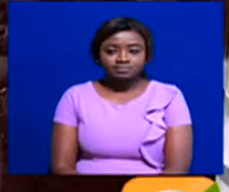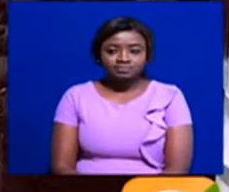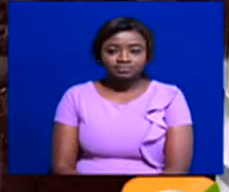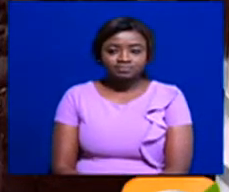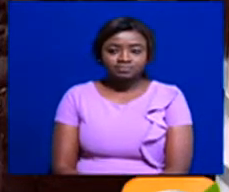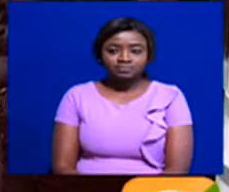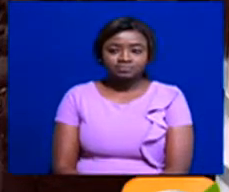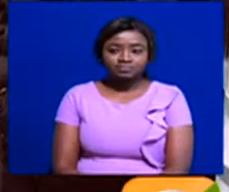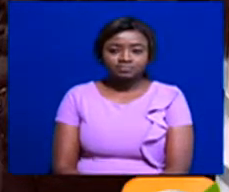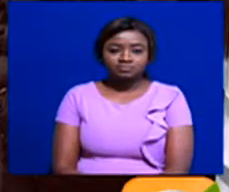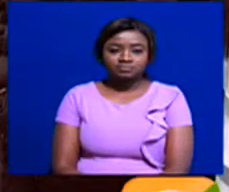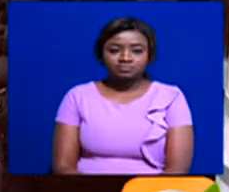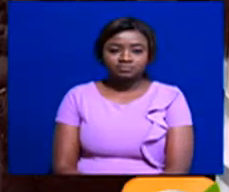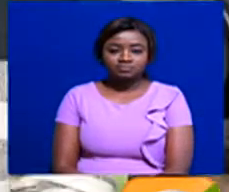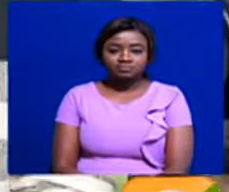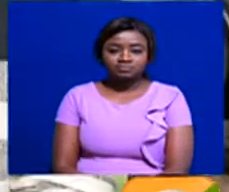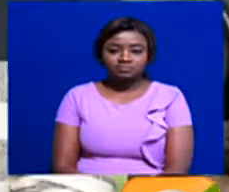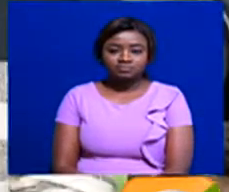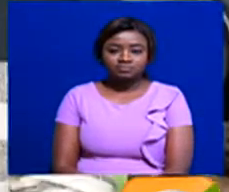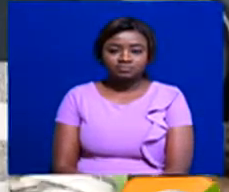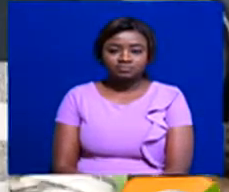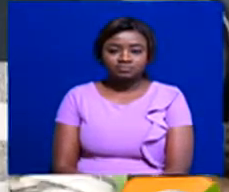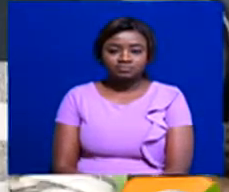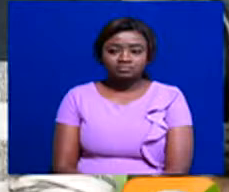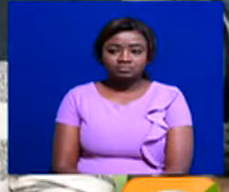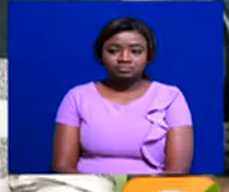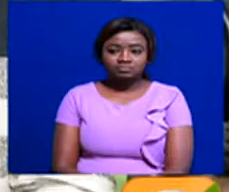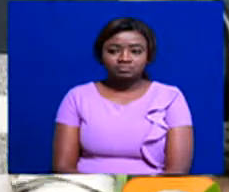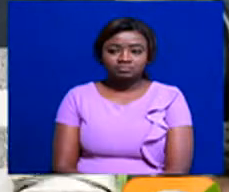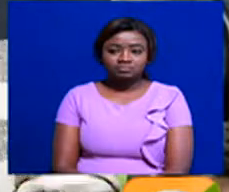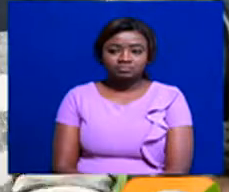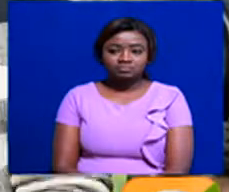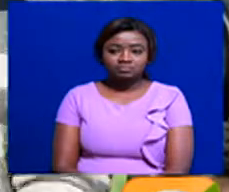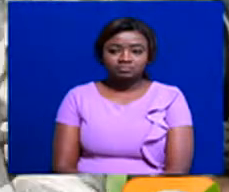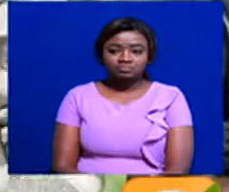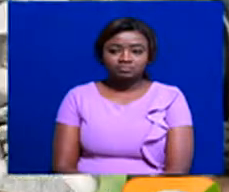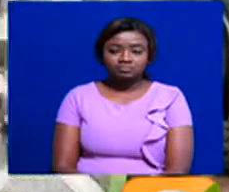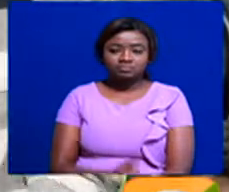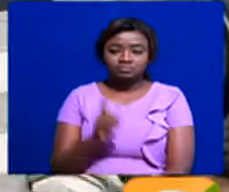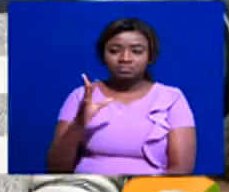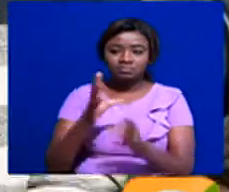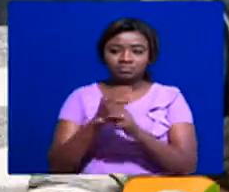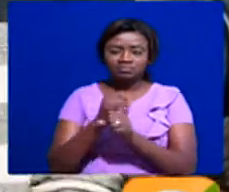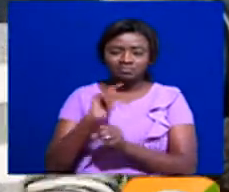Nyapara from Den of Hope, courtesy of Kenya Tobacco Control Alliance.